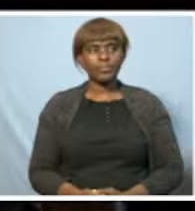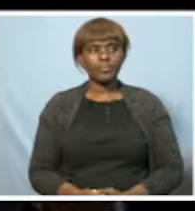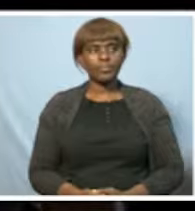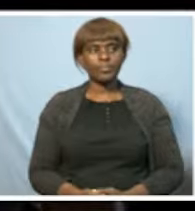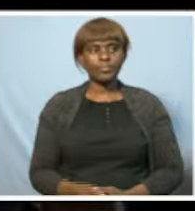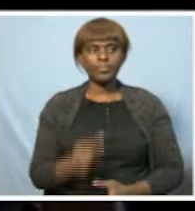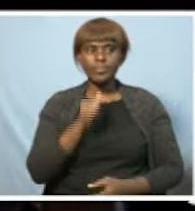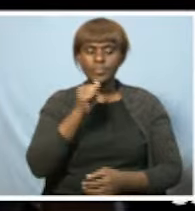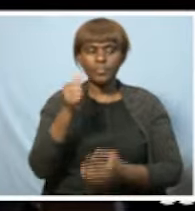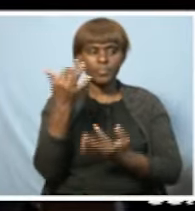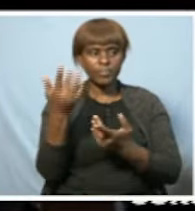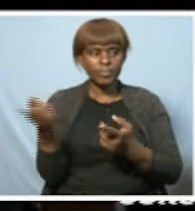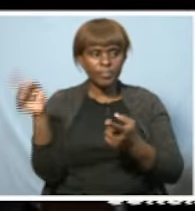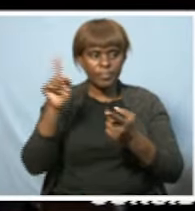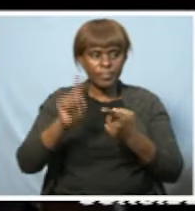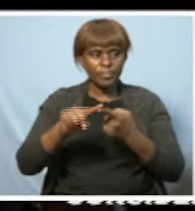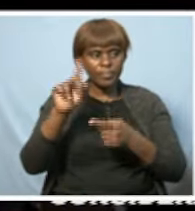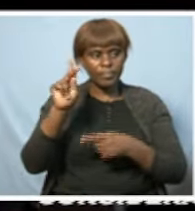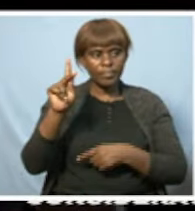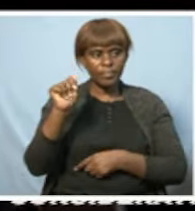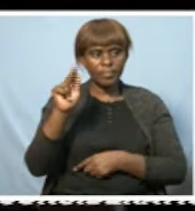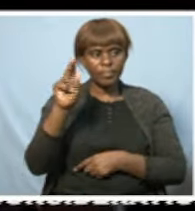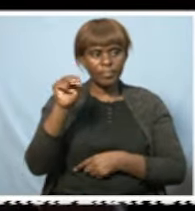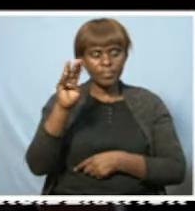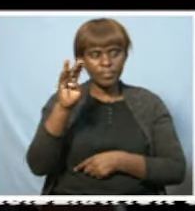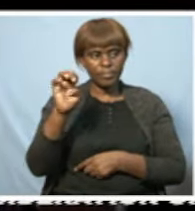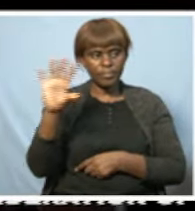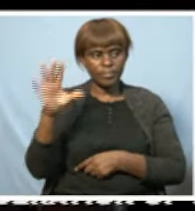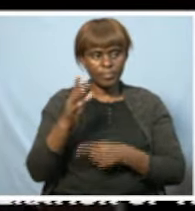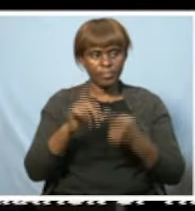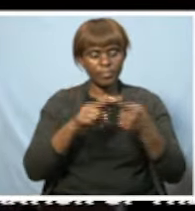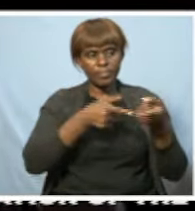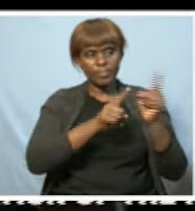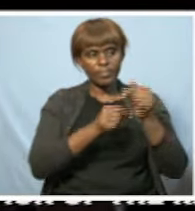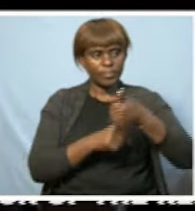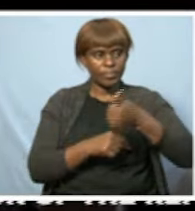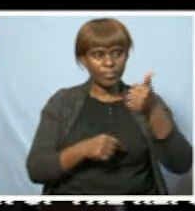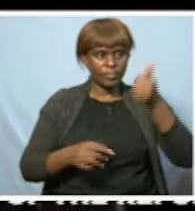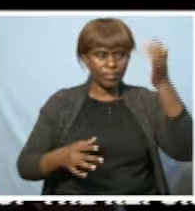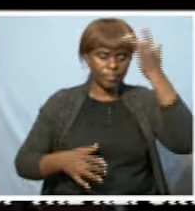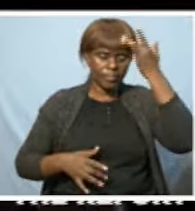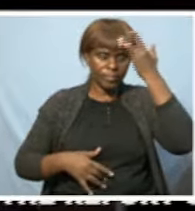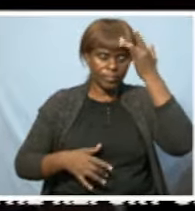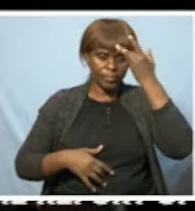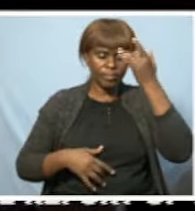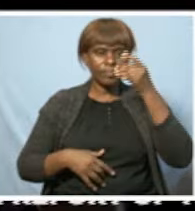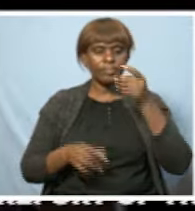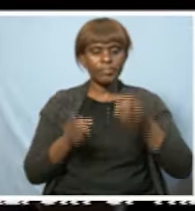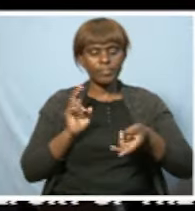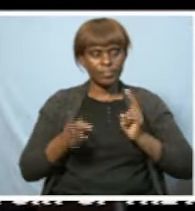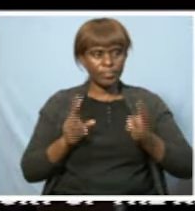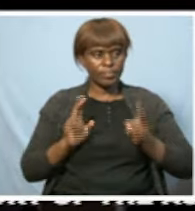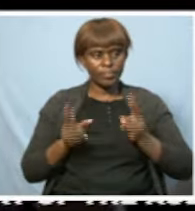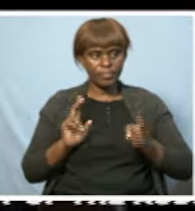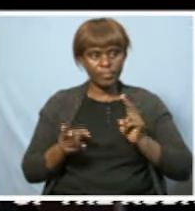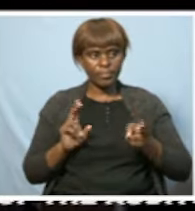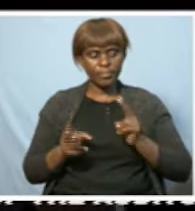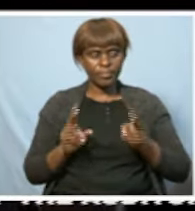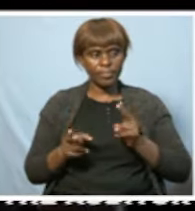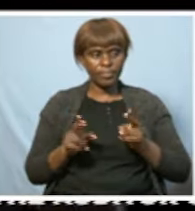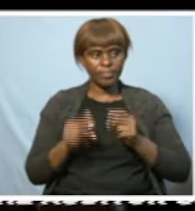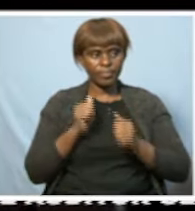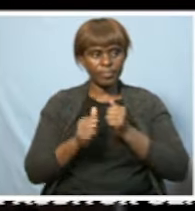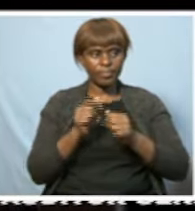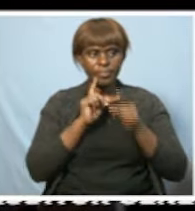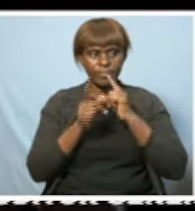wait until the Kaumbwe ambulance comes back to go and pick that person, because we're dealing with emergencies, which speaks to Presidential Directive